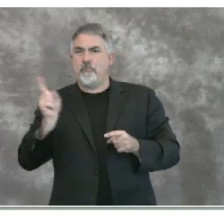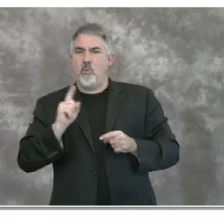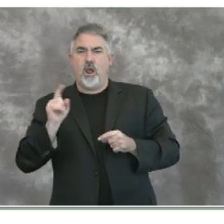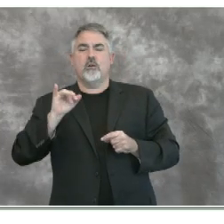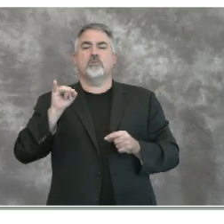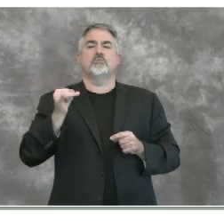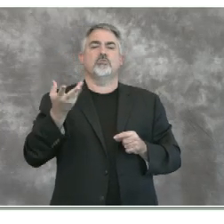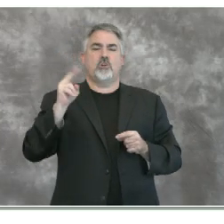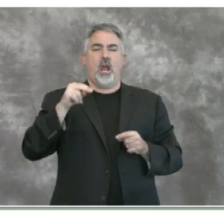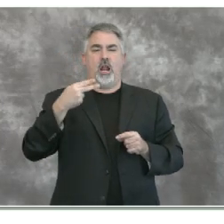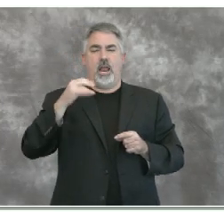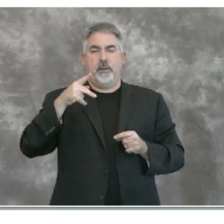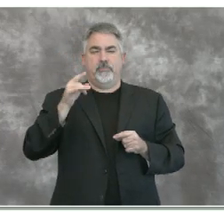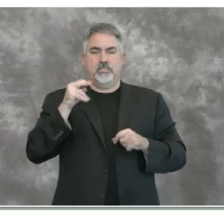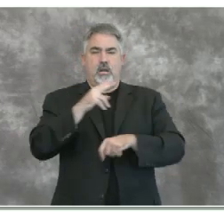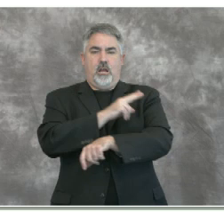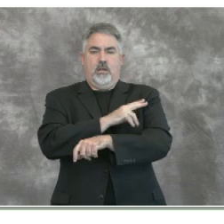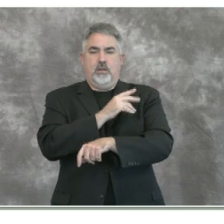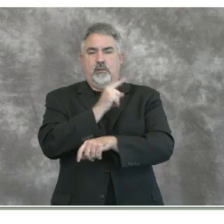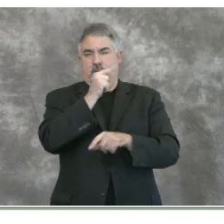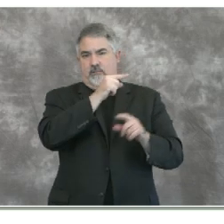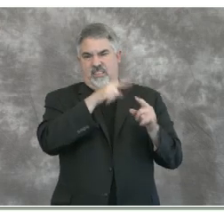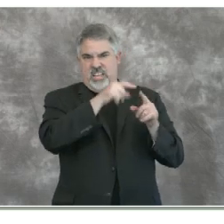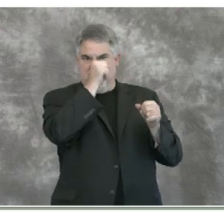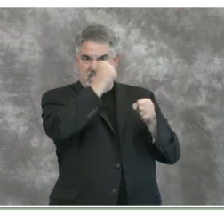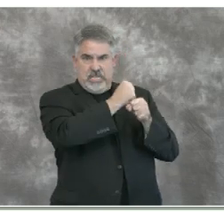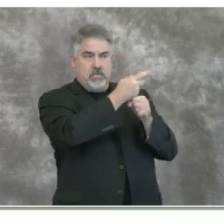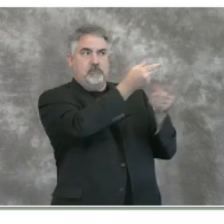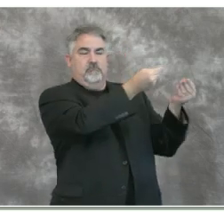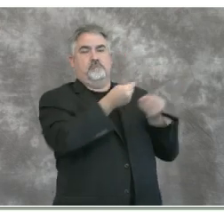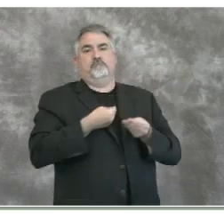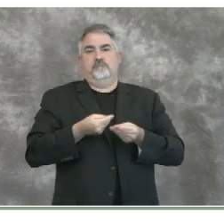morning. Globally, there are